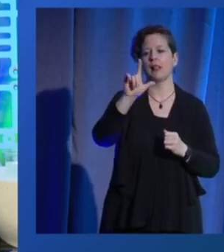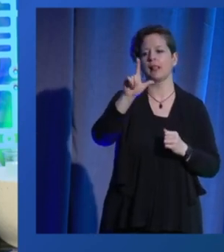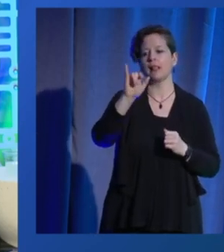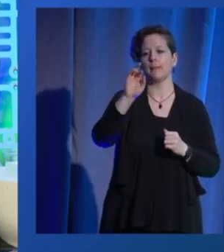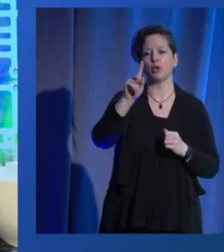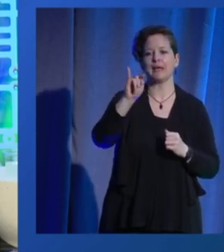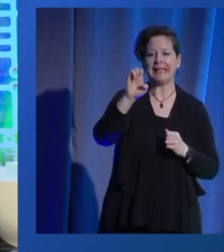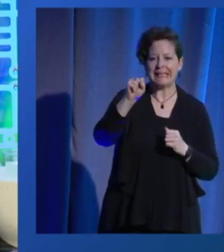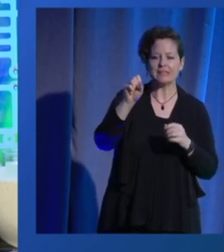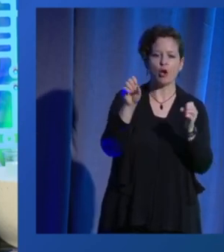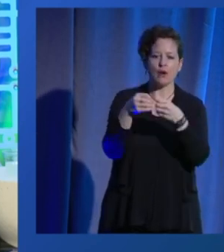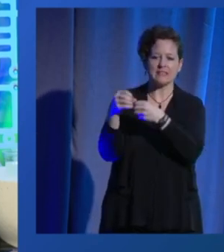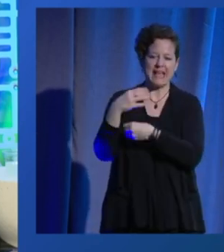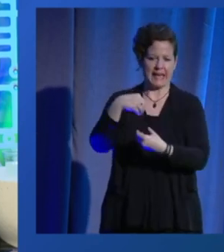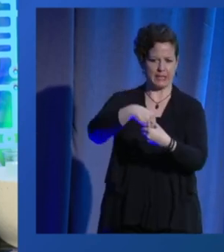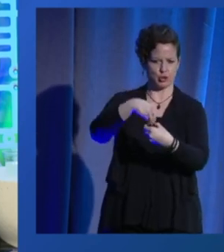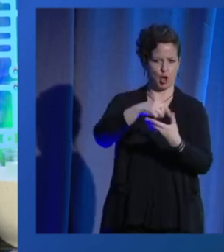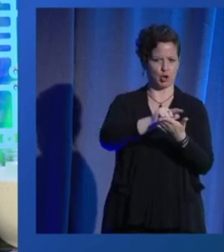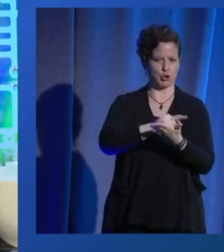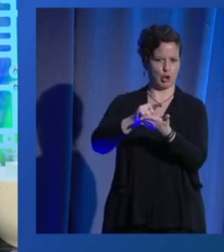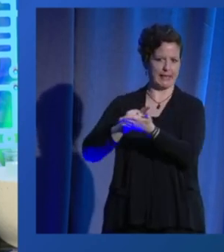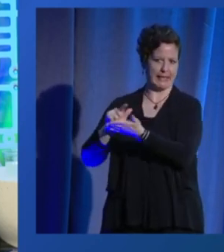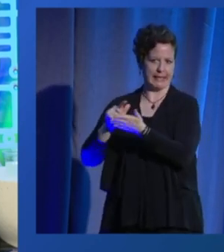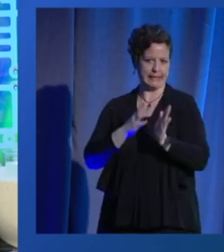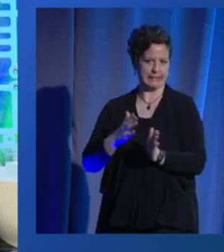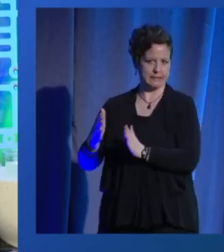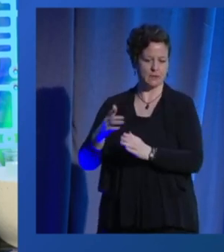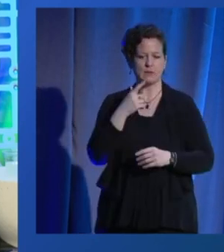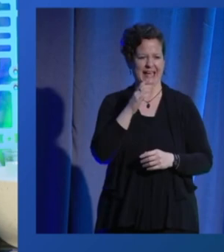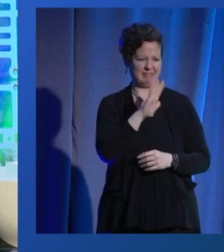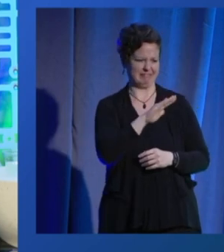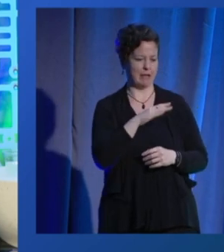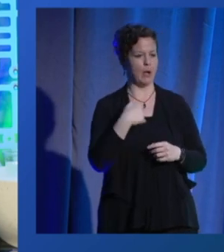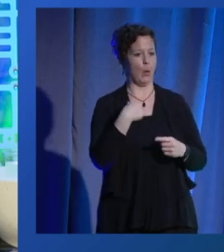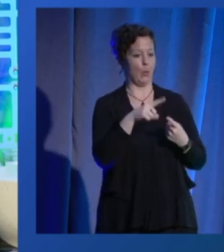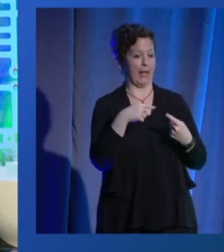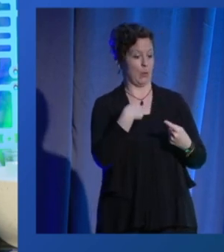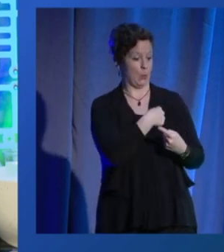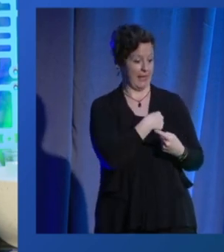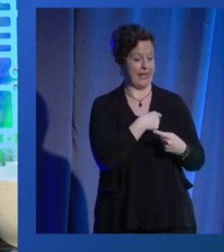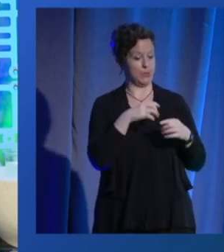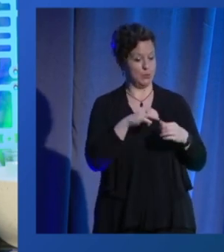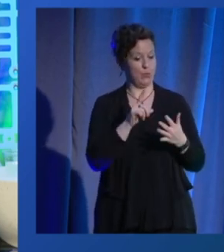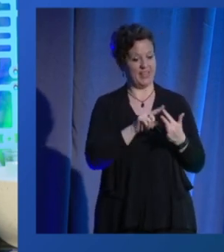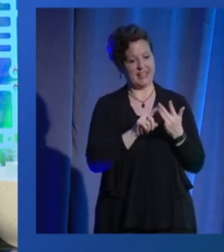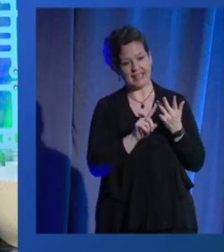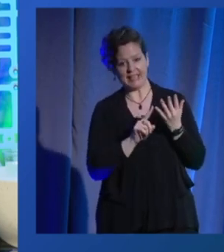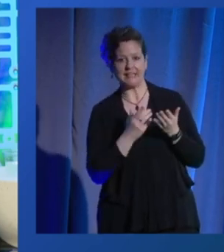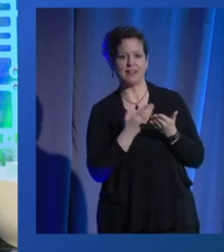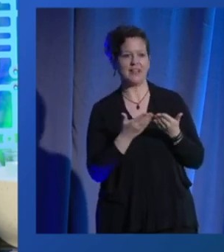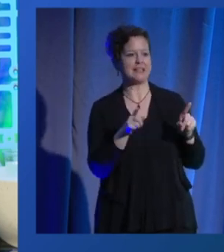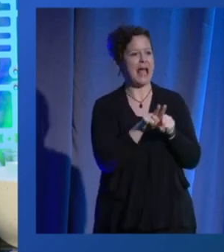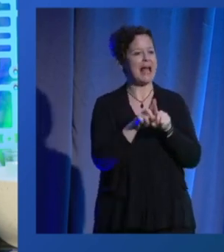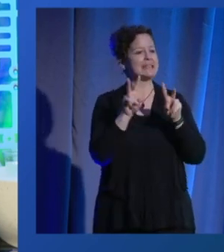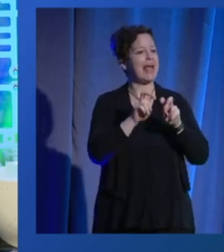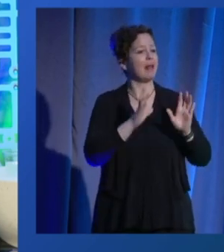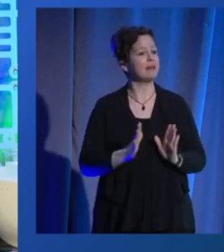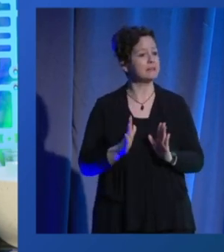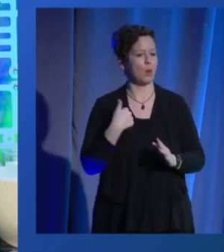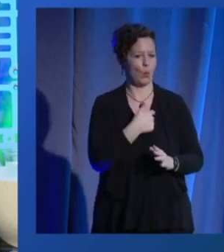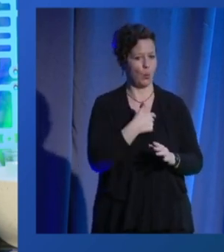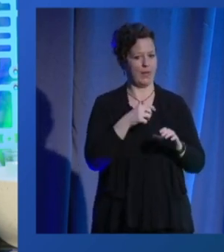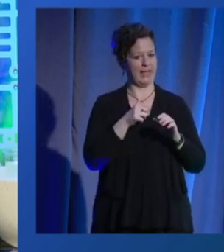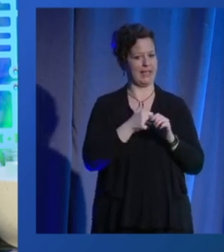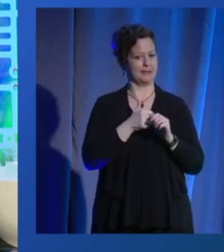internal attorneys to say we want to make sure that when we're doing these types of things that we're doing it in a legally